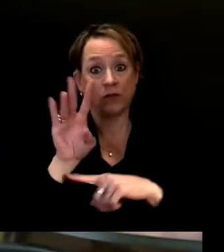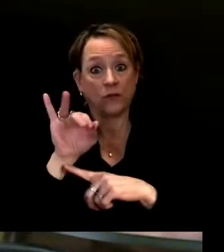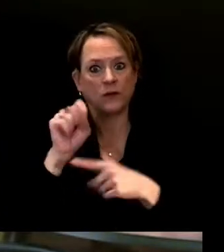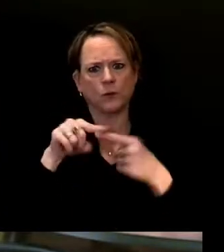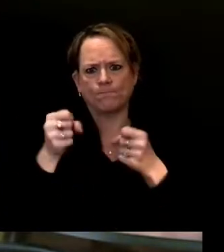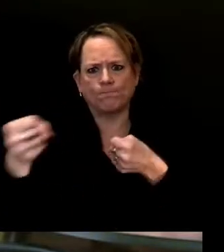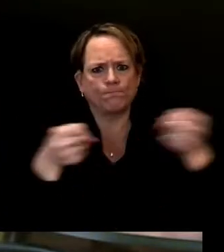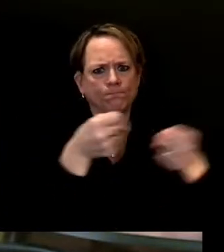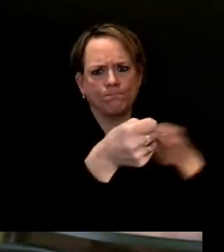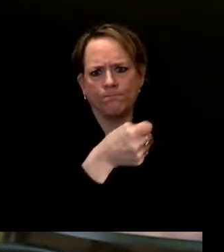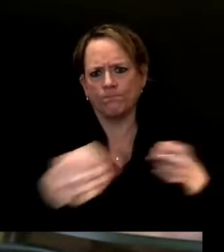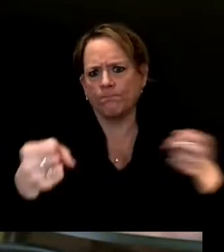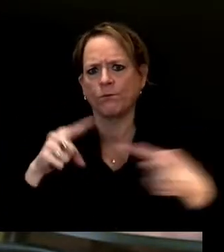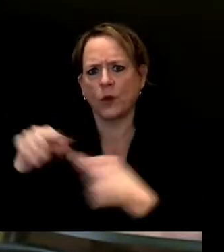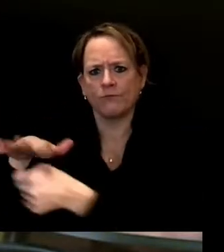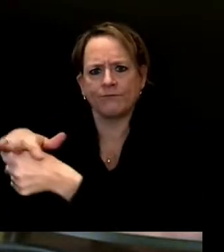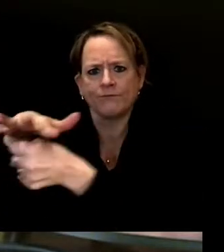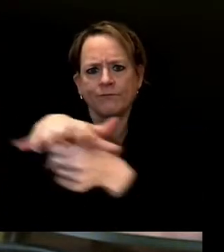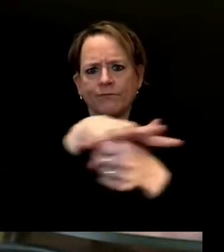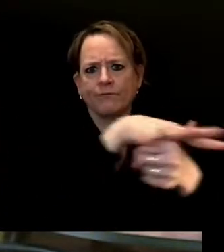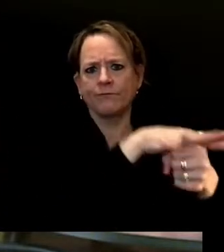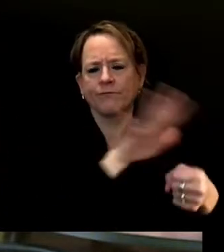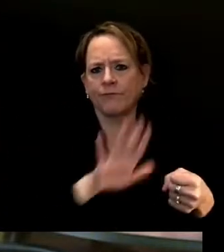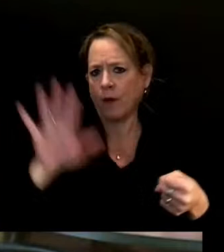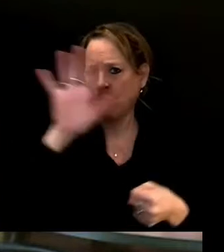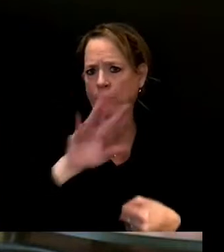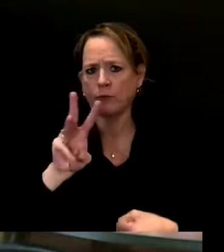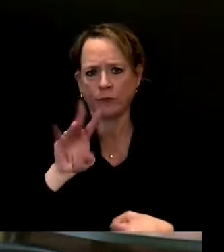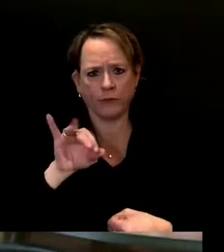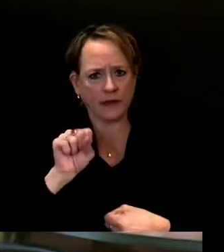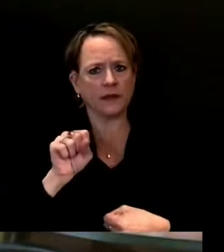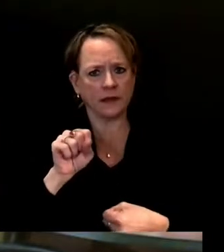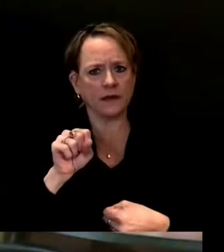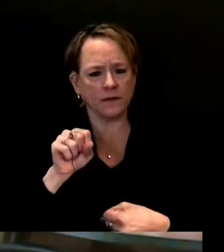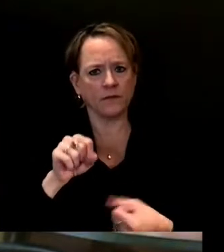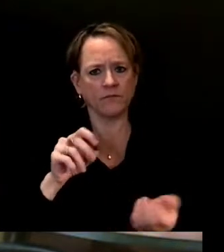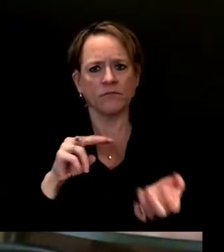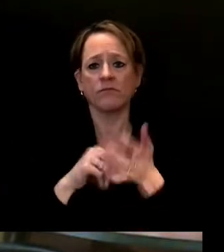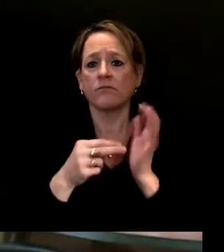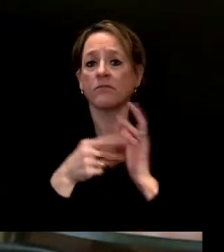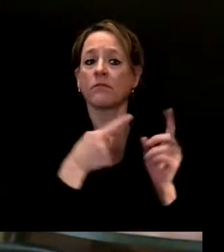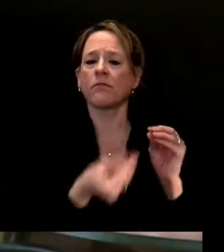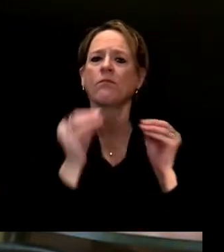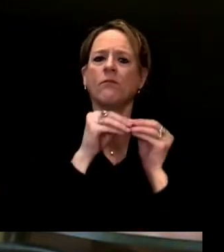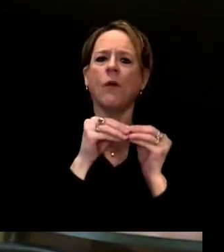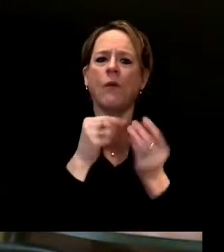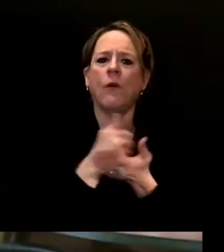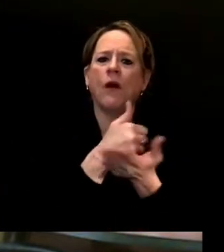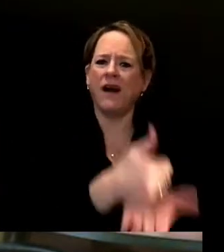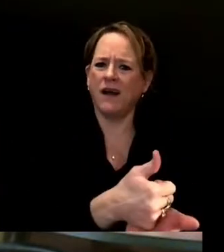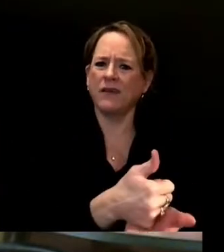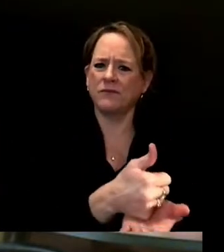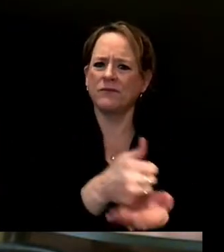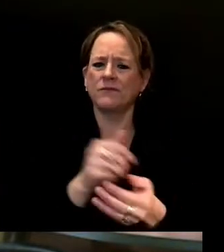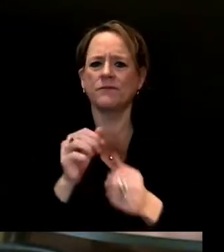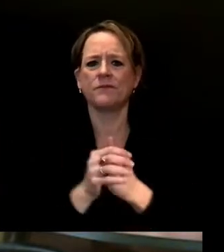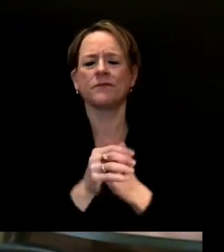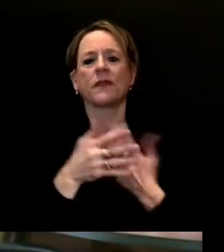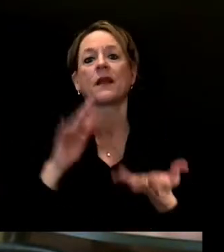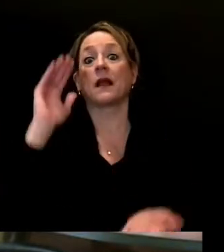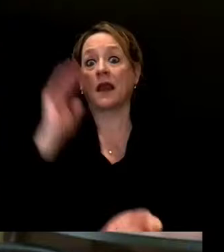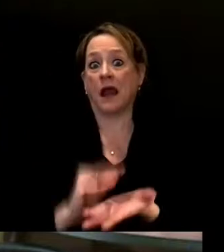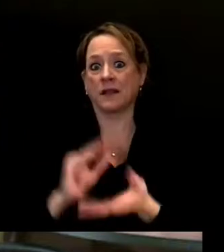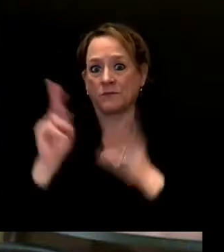about 78 post-acute care beds to provide relief to Wisconsin's hospitals. And as the governor